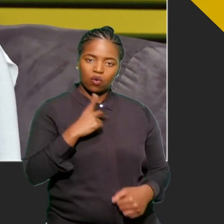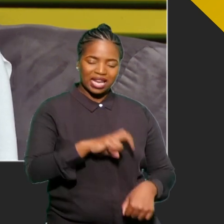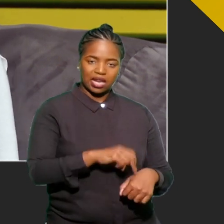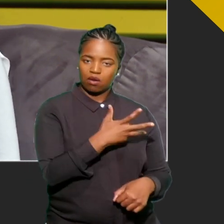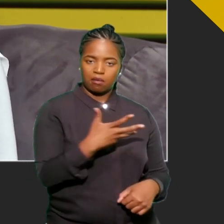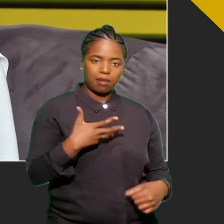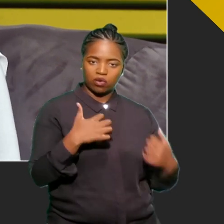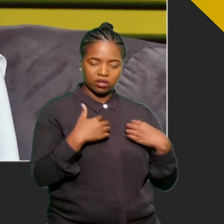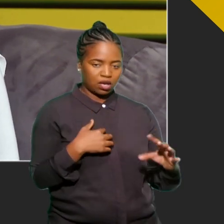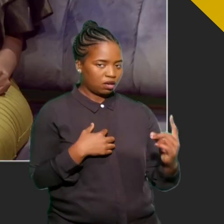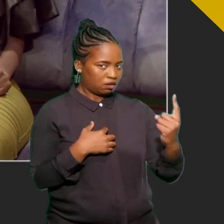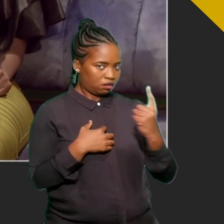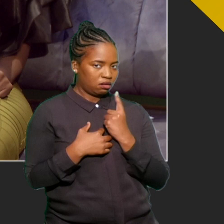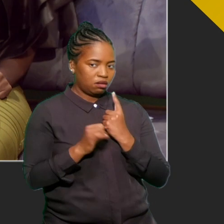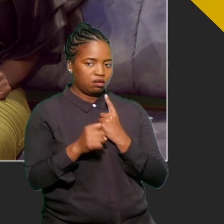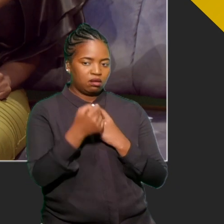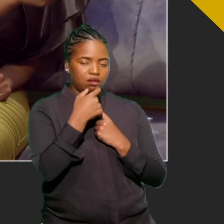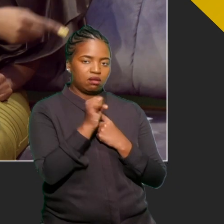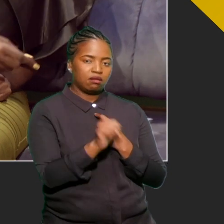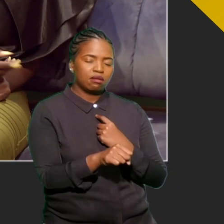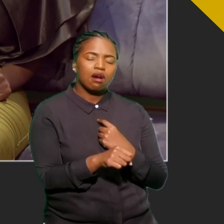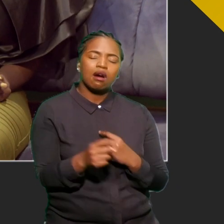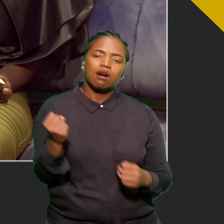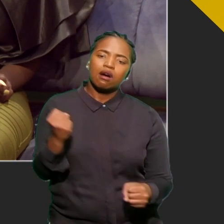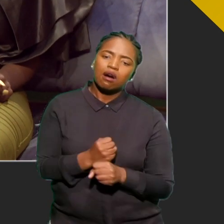your mother to start contraception. Okay, because that's what I wanted to ask.